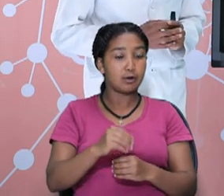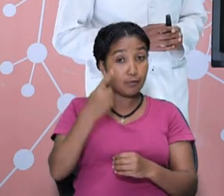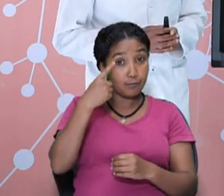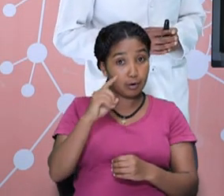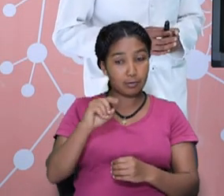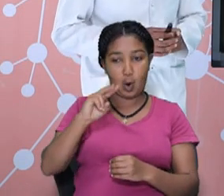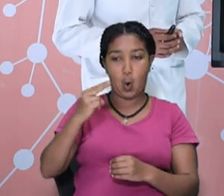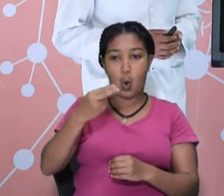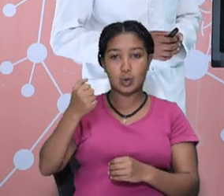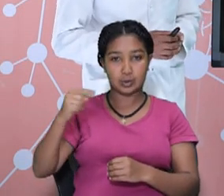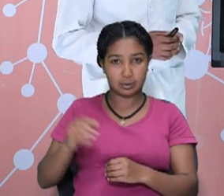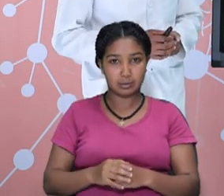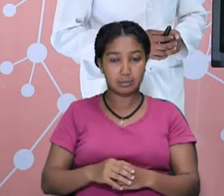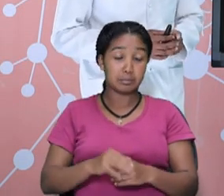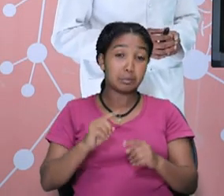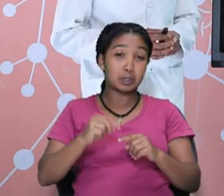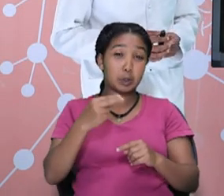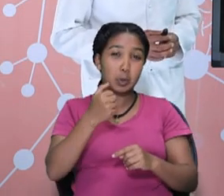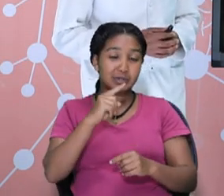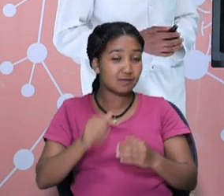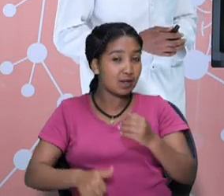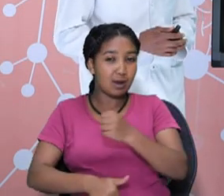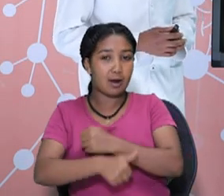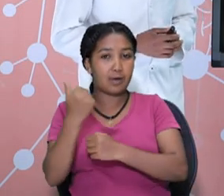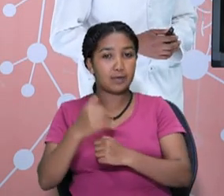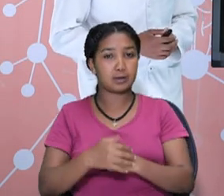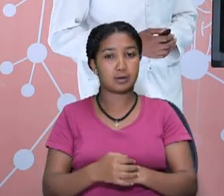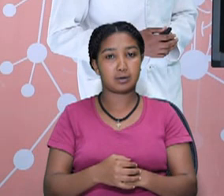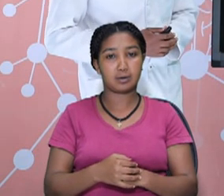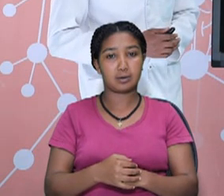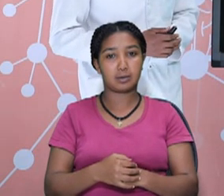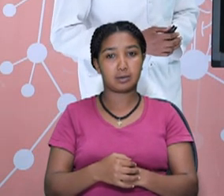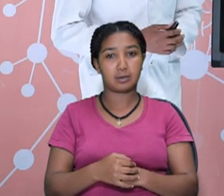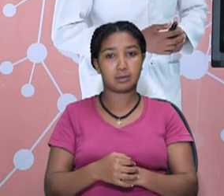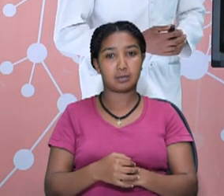host, whereas the host is highly affected.